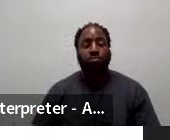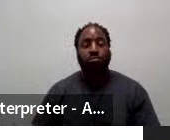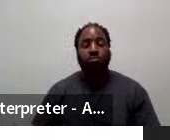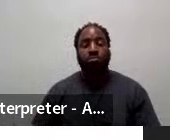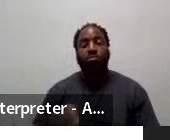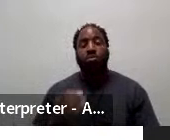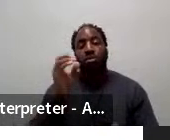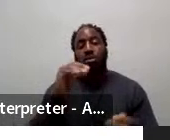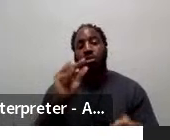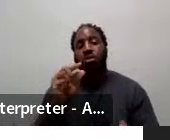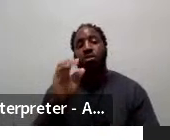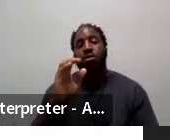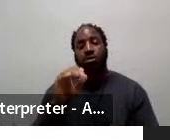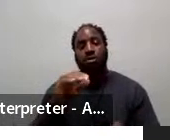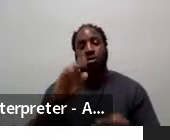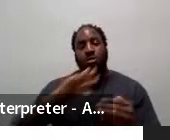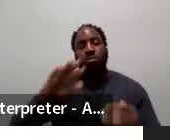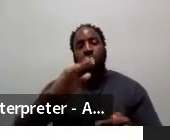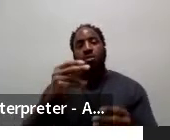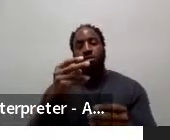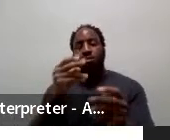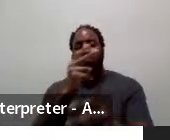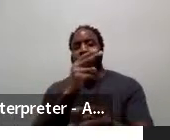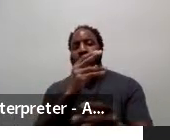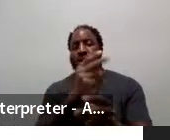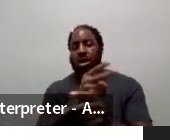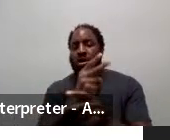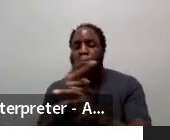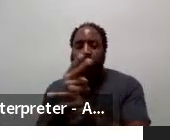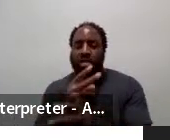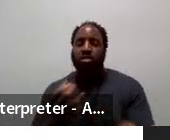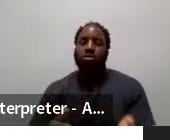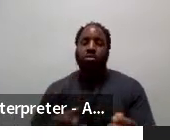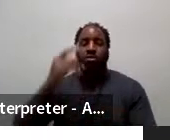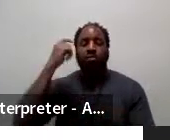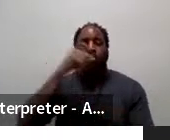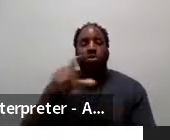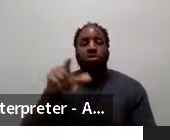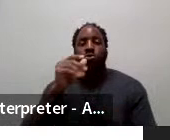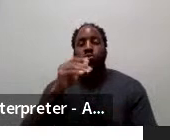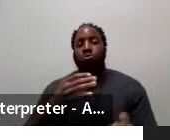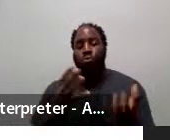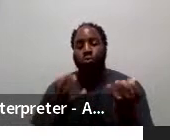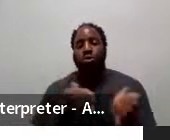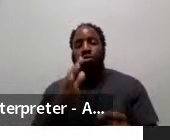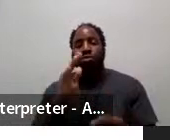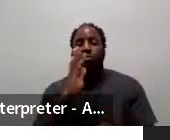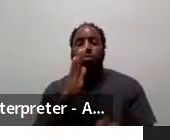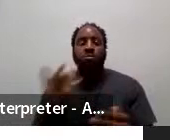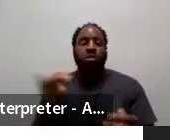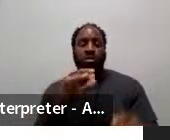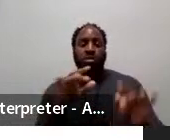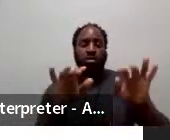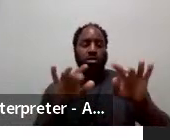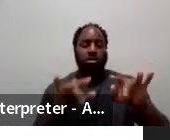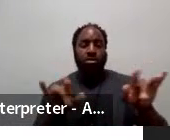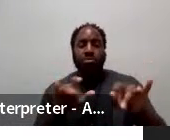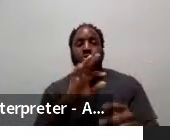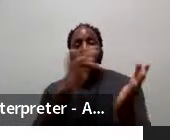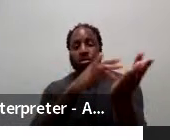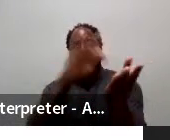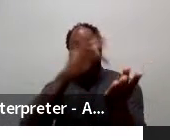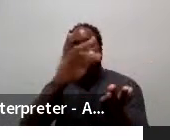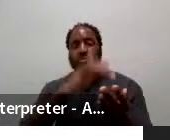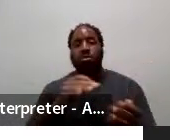Just a little bit of housekeeping as we do the event. For those wishing to speak by computer, smartphone, or tablet, there are